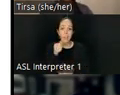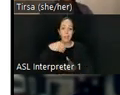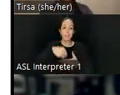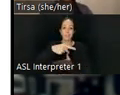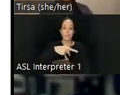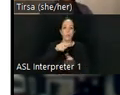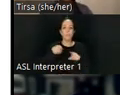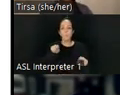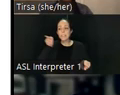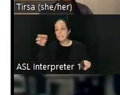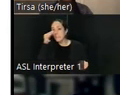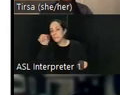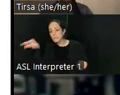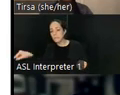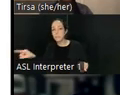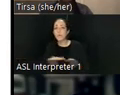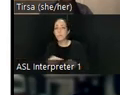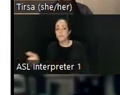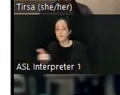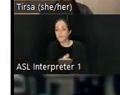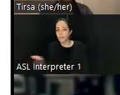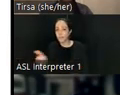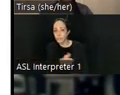Yeah, just wanted to flag that. Thank you.